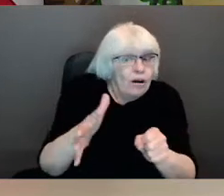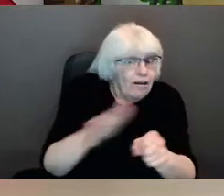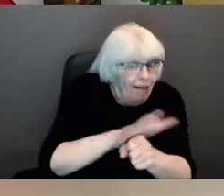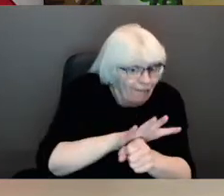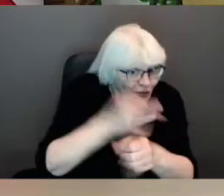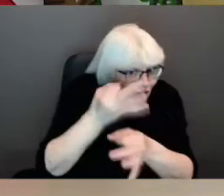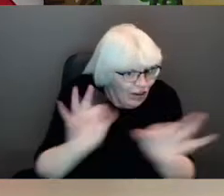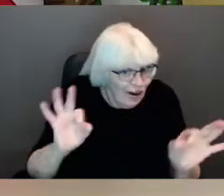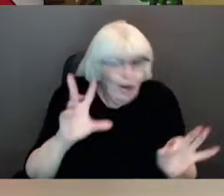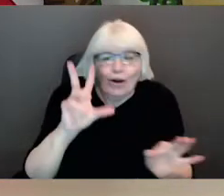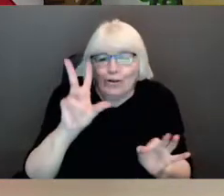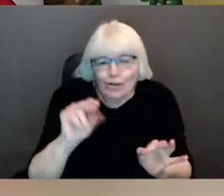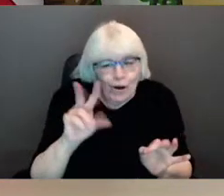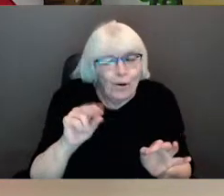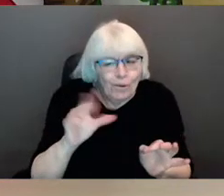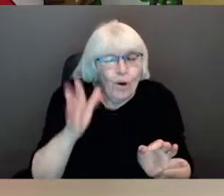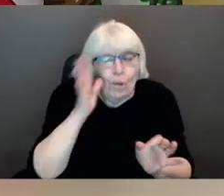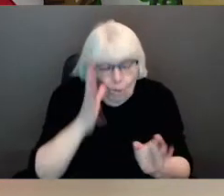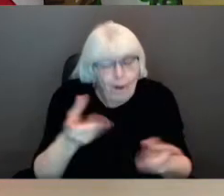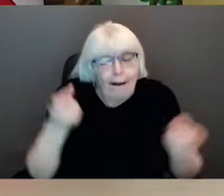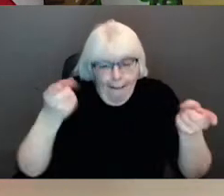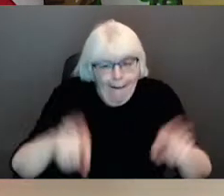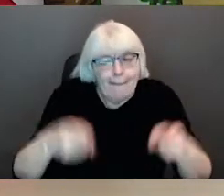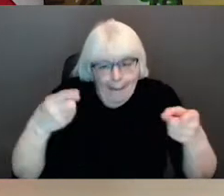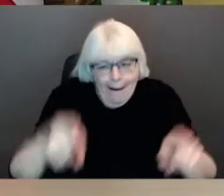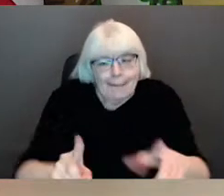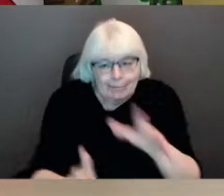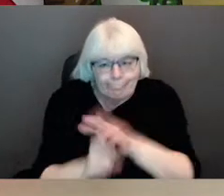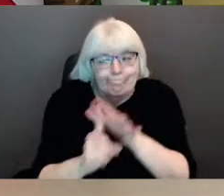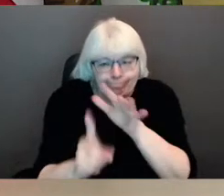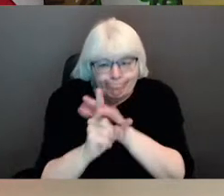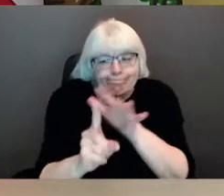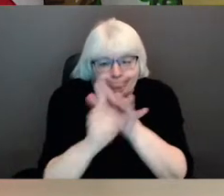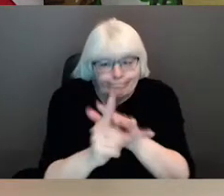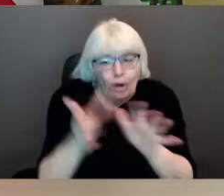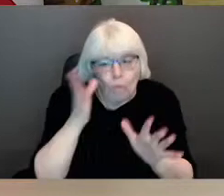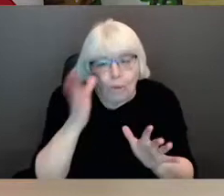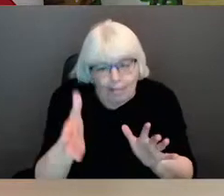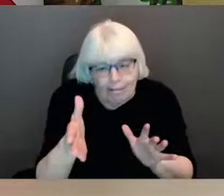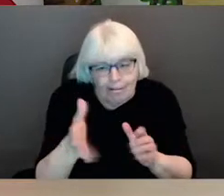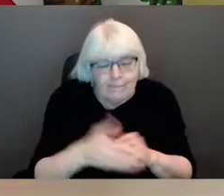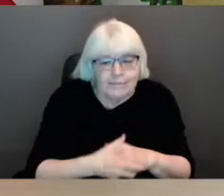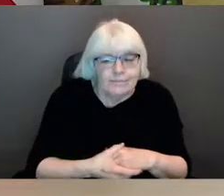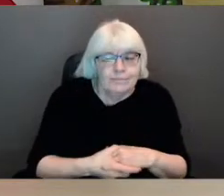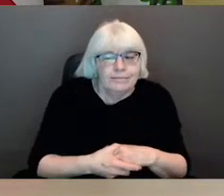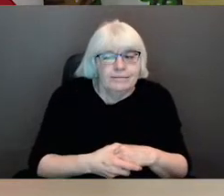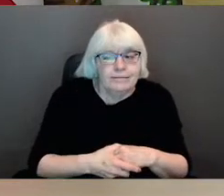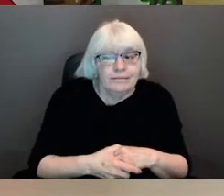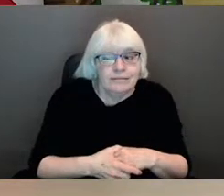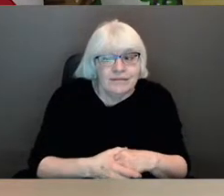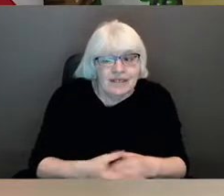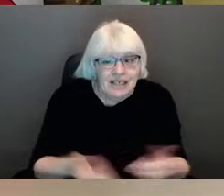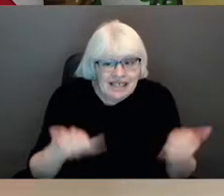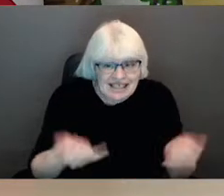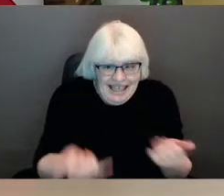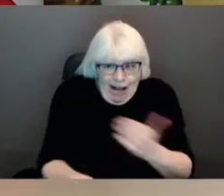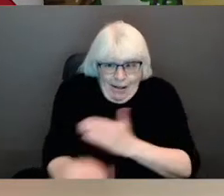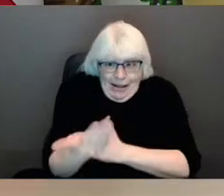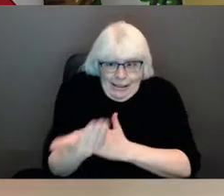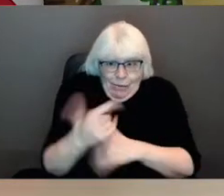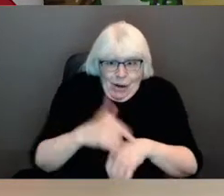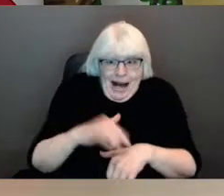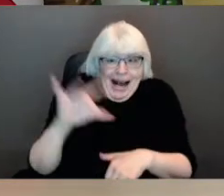as children and students resume in-class learning. As of 8 o'clock this morning, I am aware there were exposures at 2